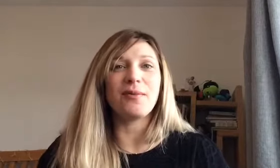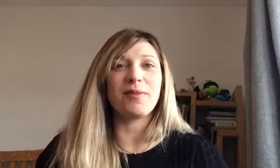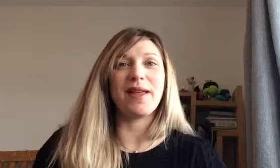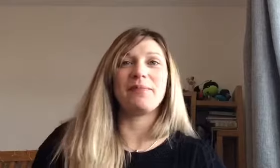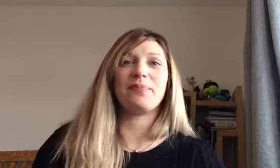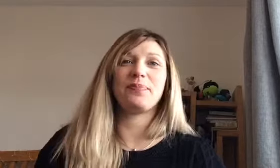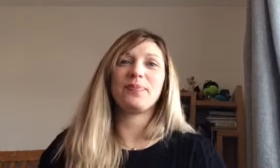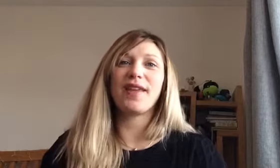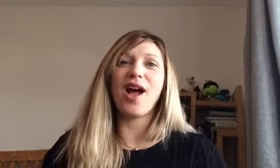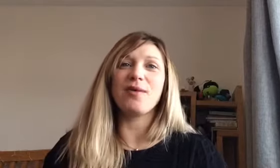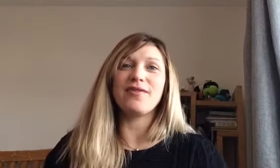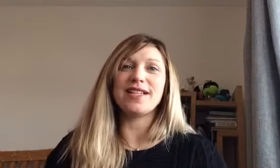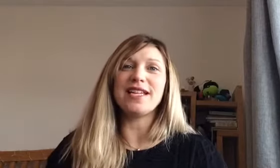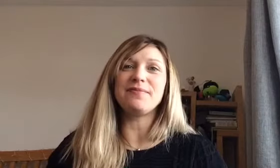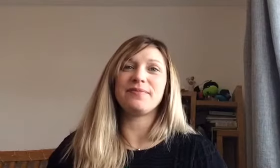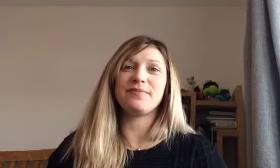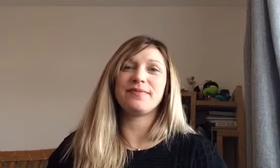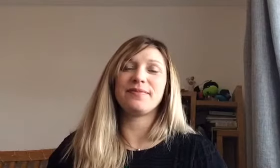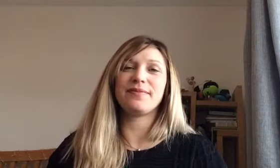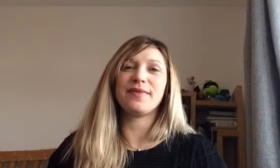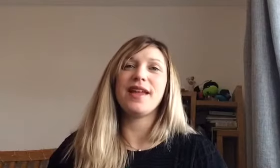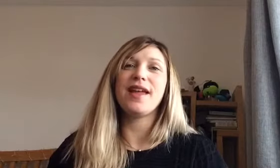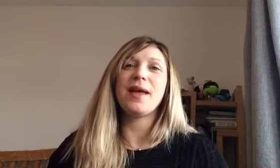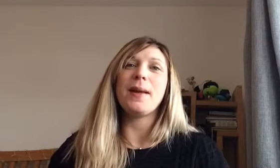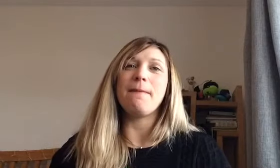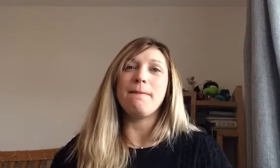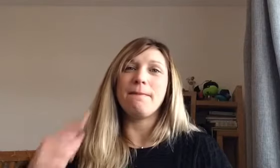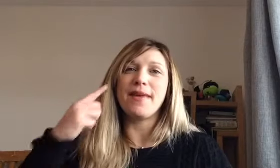sing along with me. Are we ready?